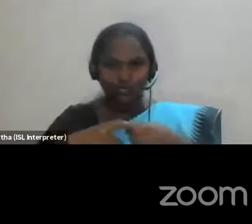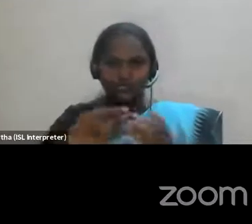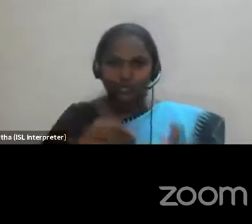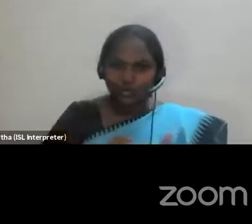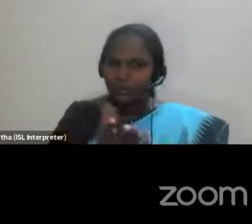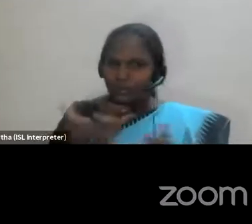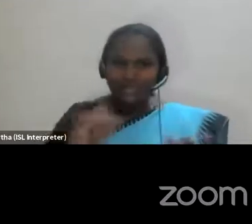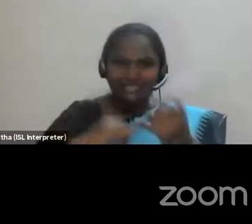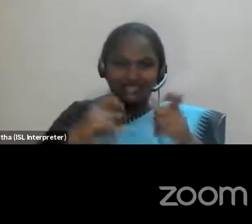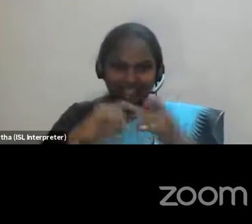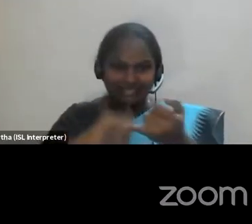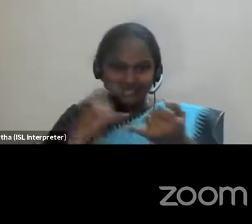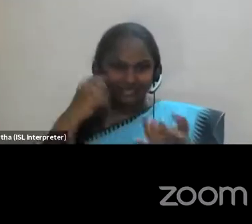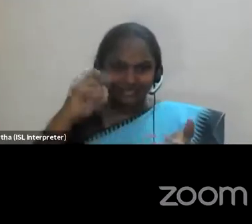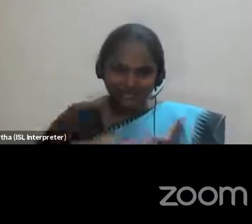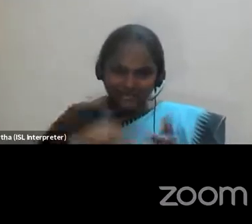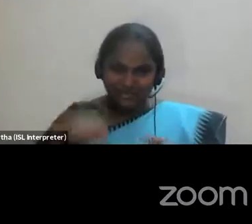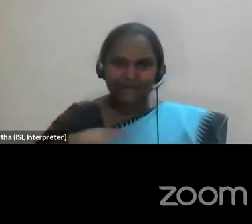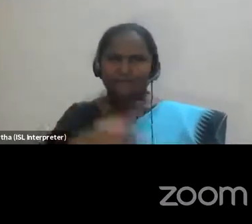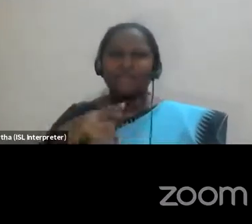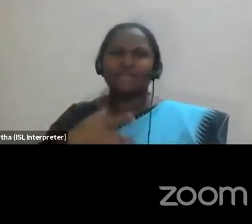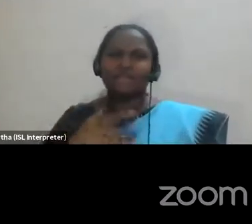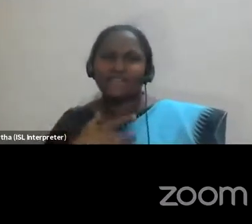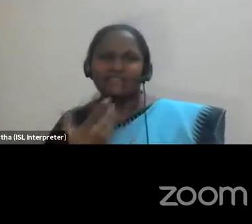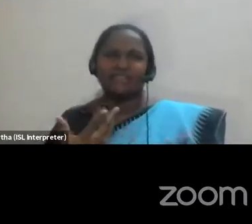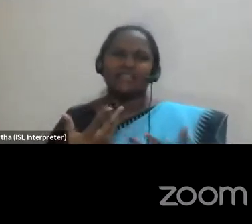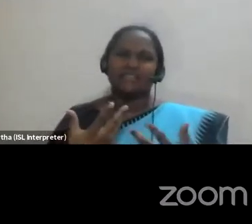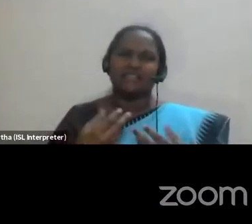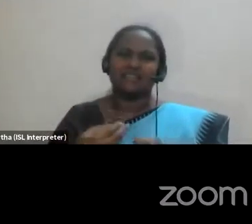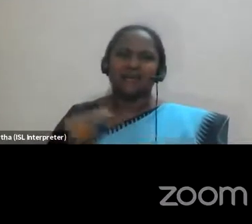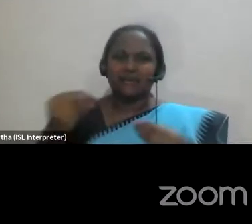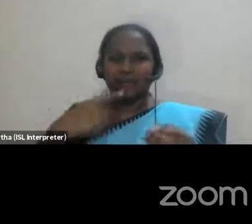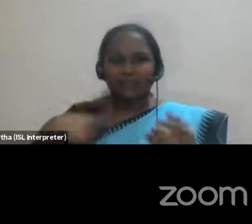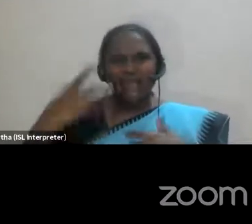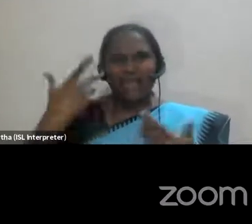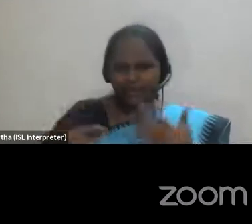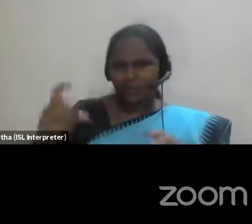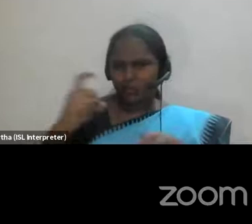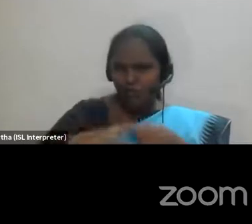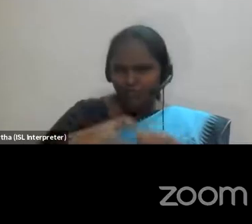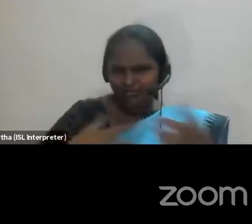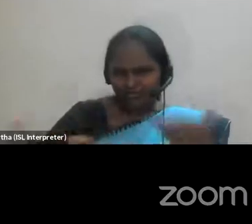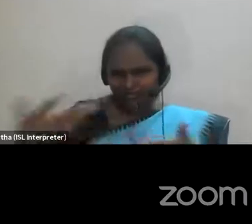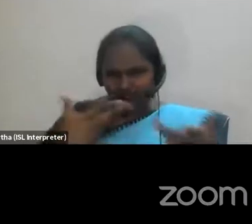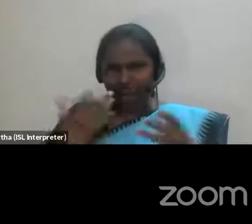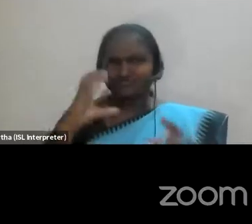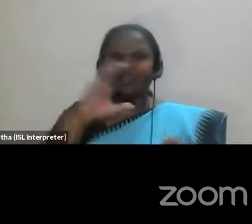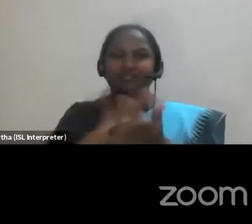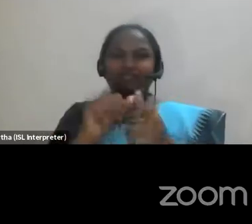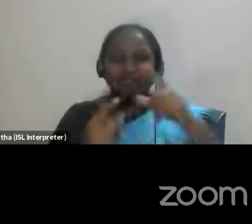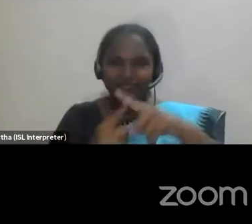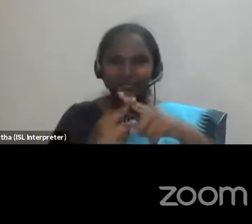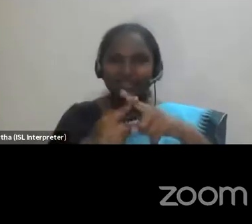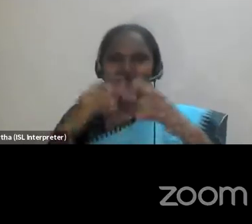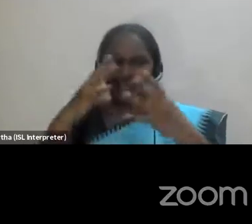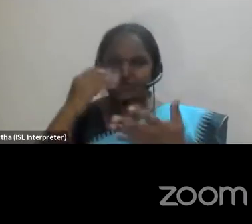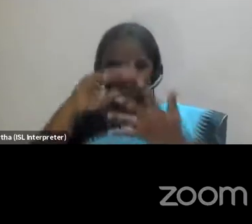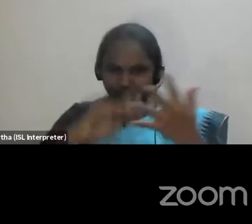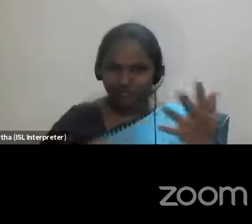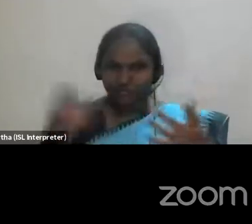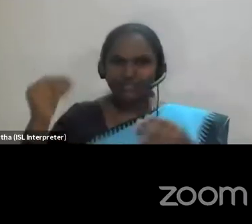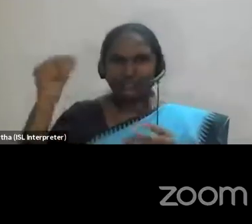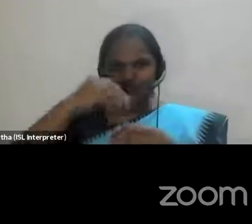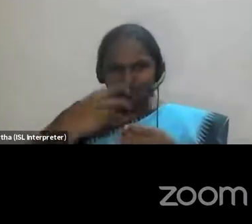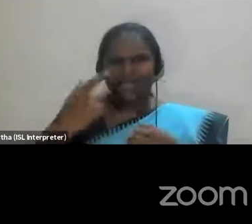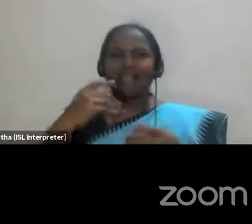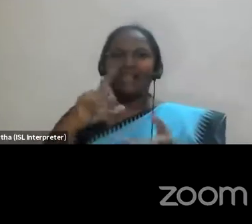the session tonight, please feel free to ping me with any questions you have in the chat window. We have a couple of folks